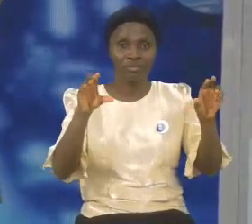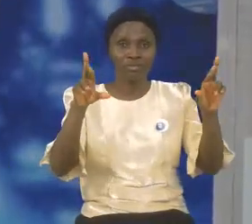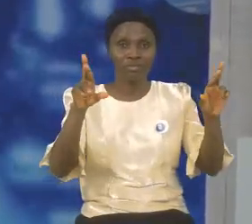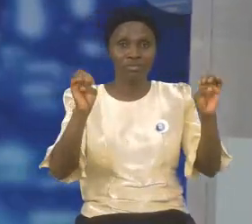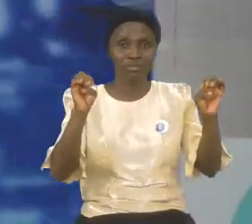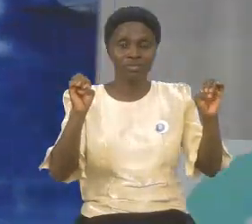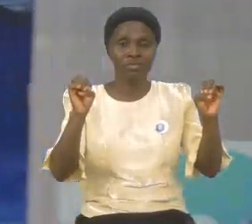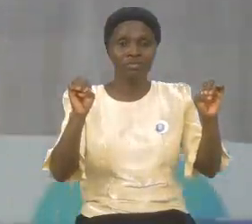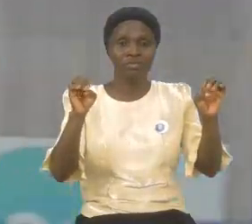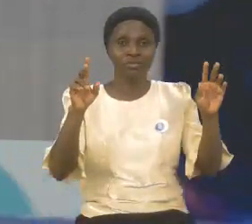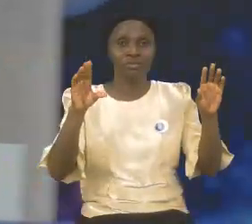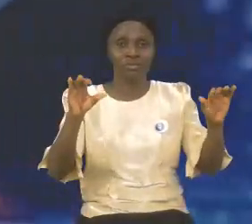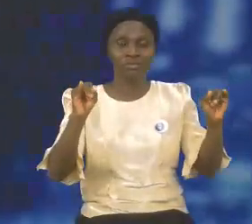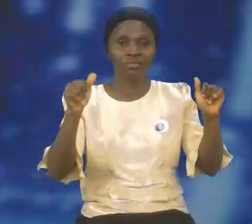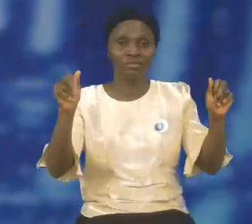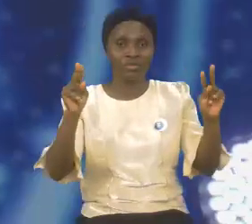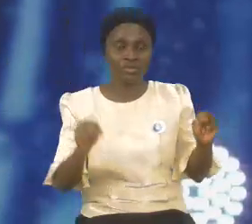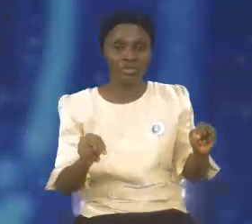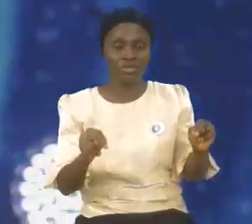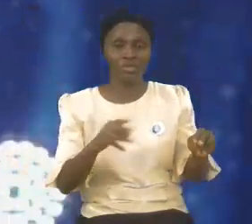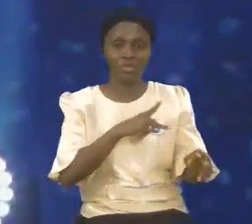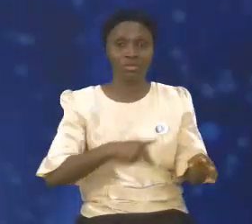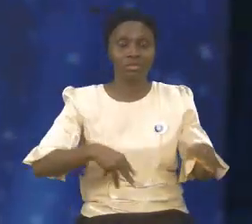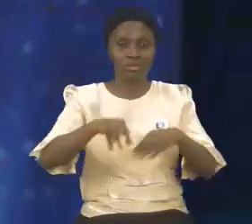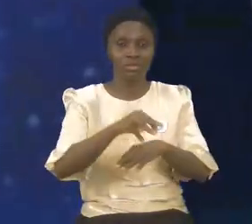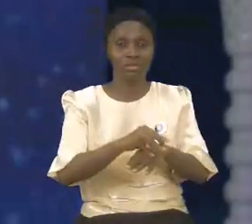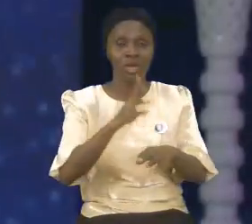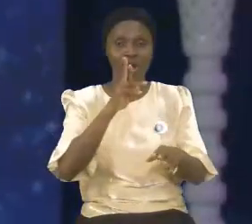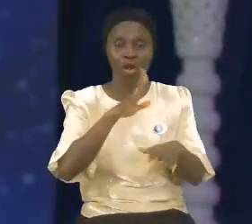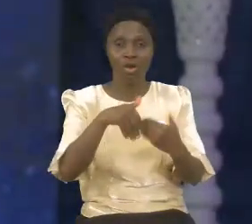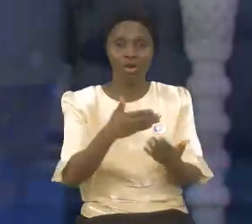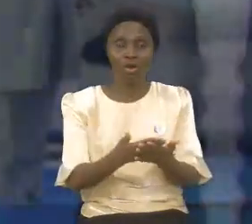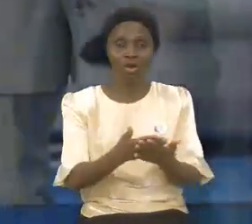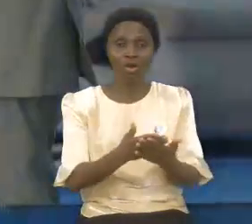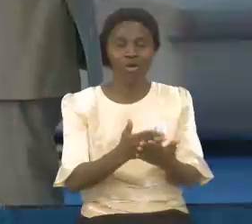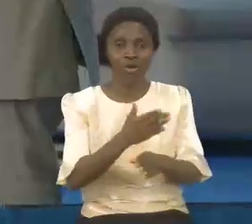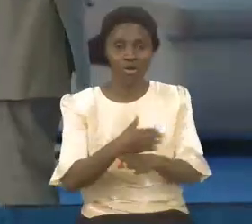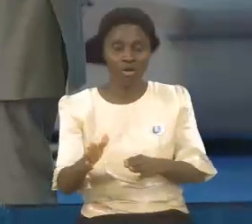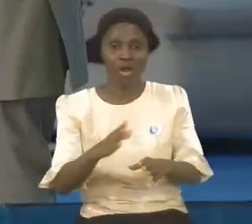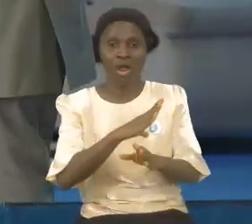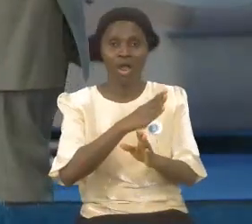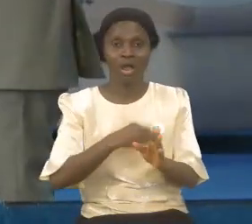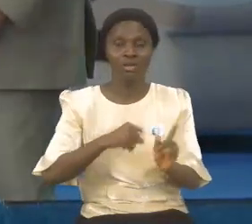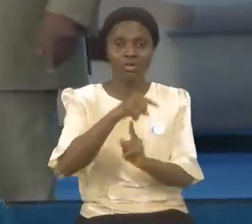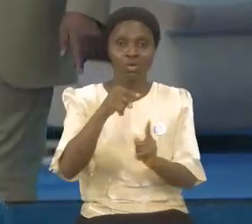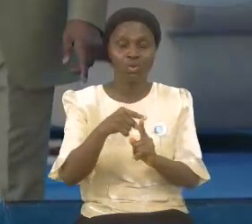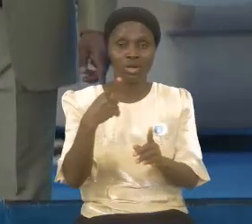has run its course, and when the iron period of the Roman Empire, when they have